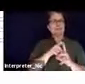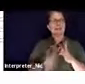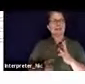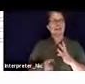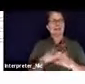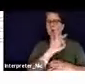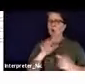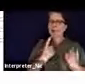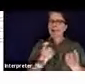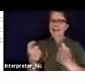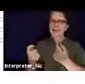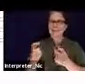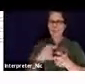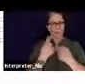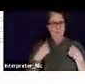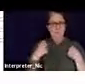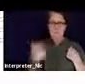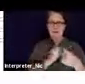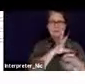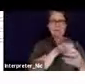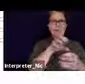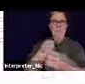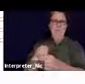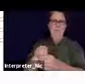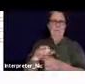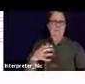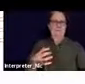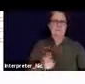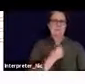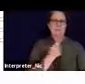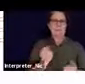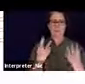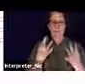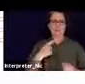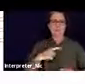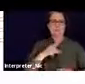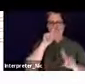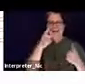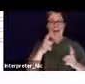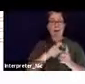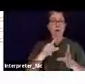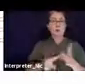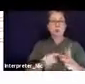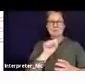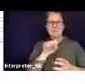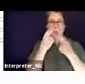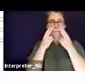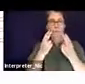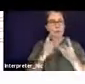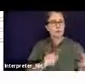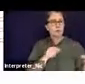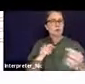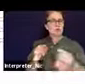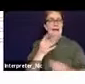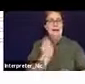of this remit to start with. There's absolutely no reason why you're not able to do this. There's going to be some challenges, but we need to believe that we can.